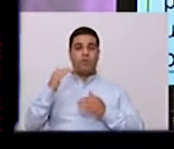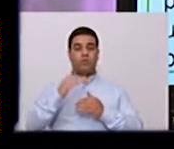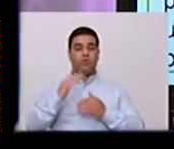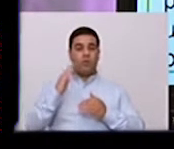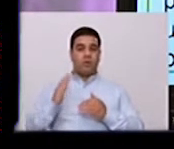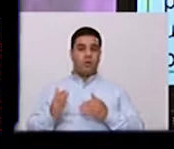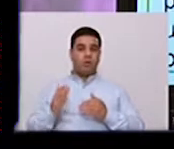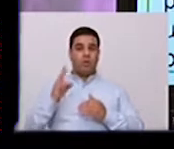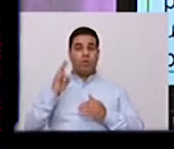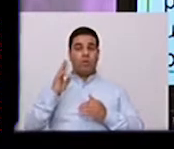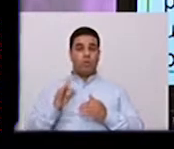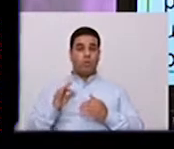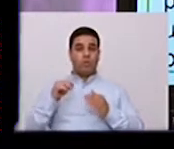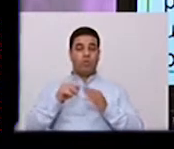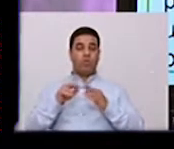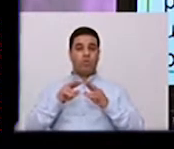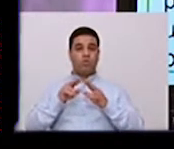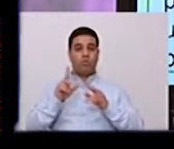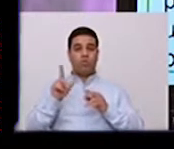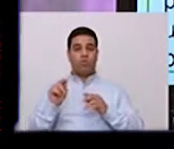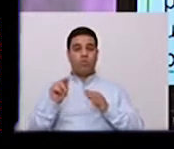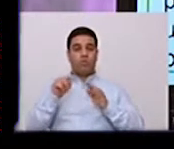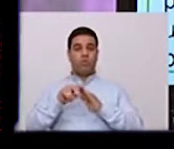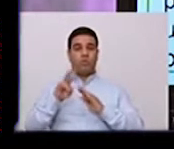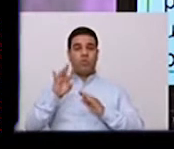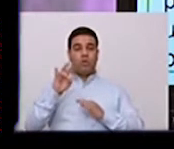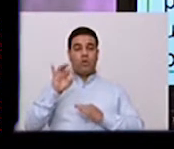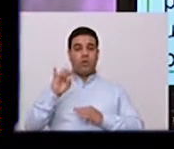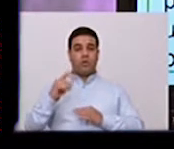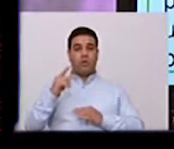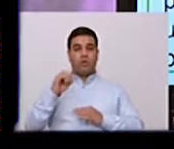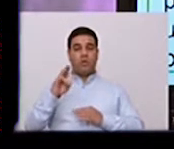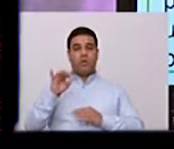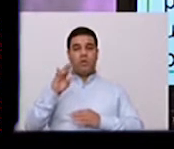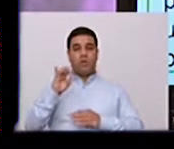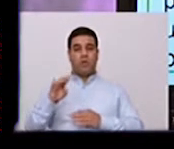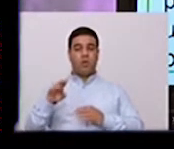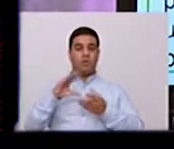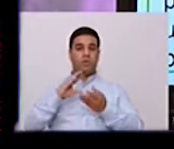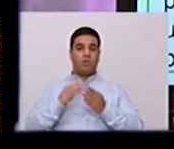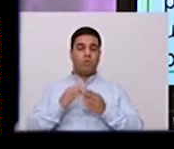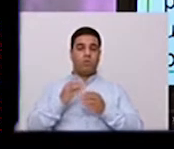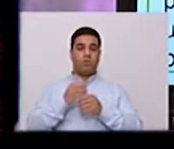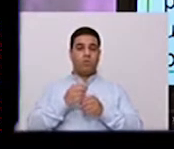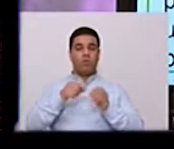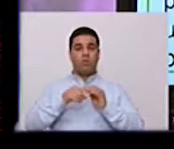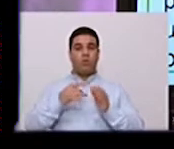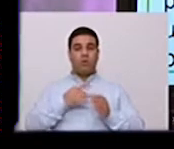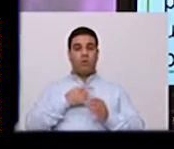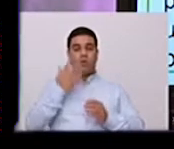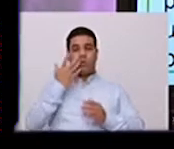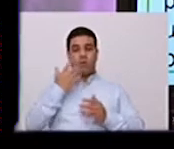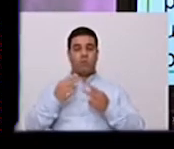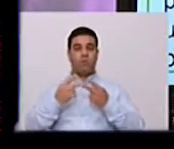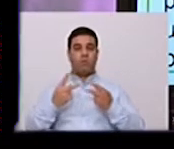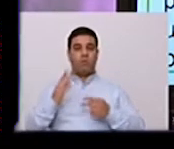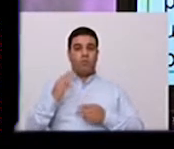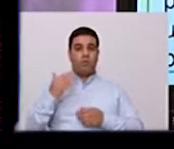qiladi. Lekin juft noallel genning dominanti allel rang ta'sirini bo'g'ib, oq rangni yuzaga